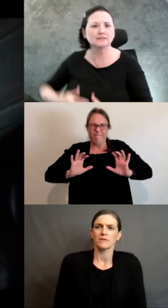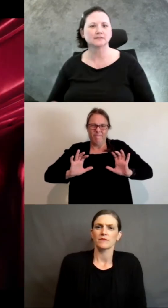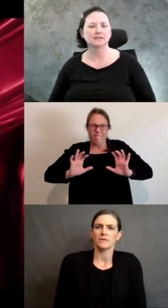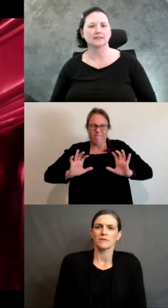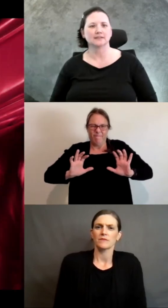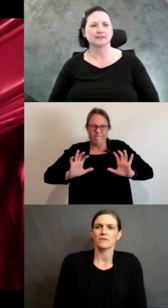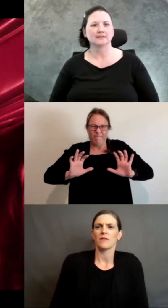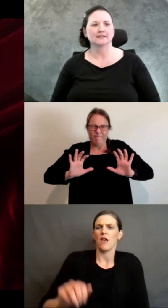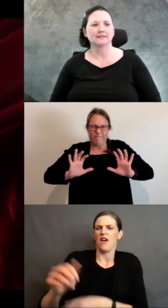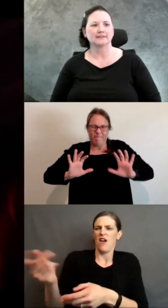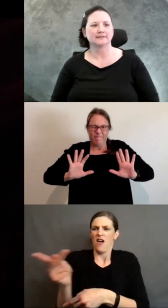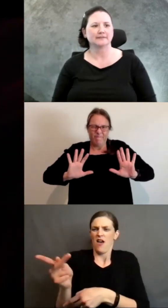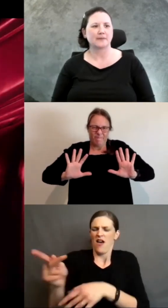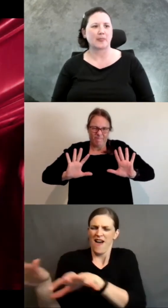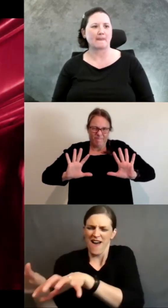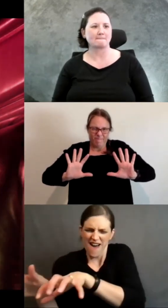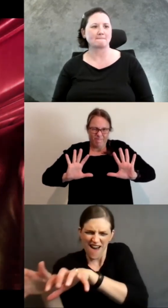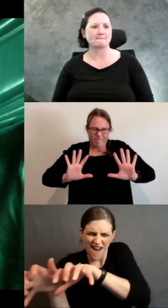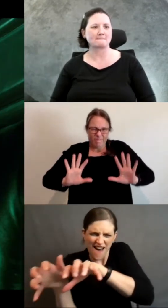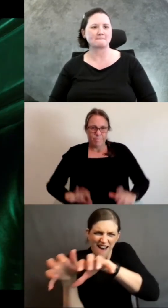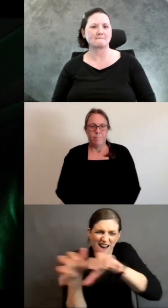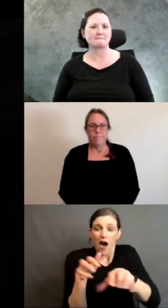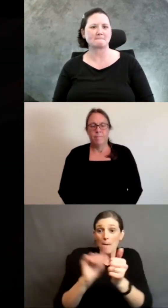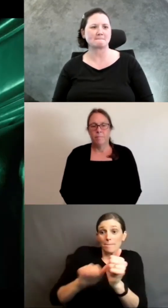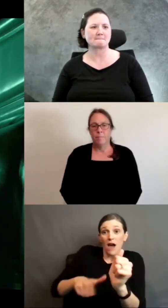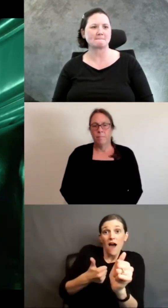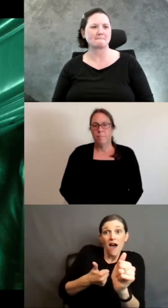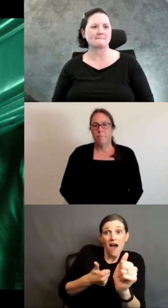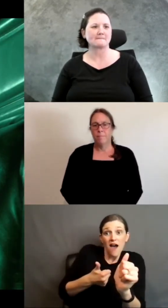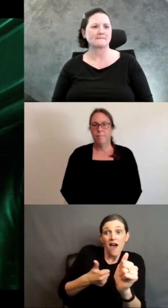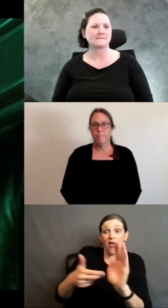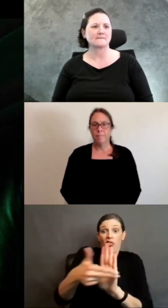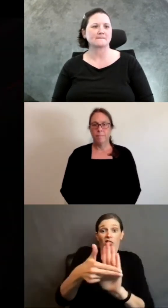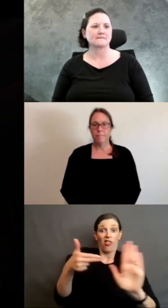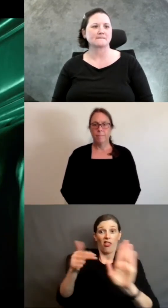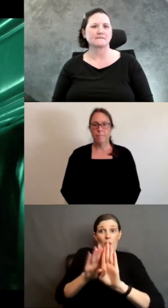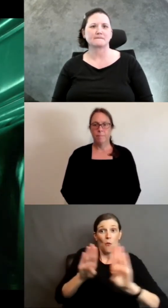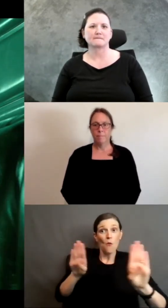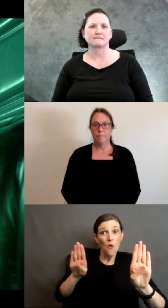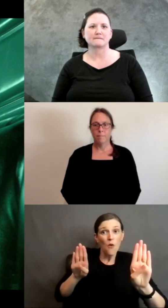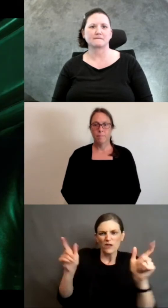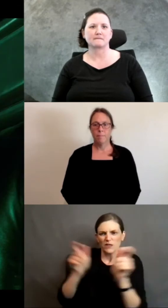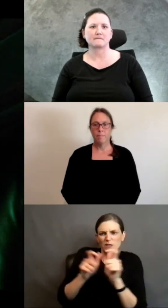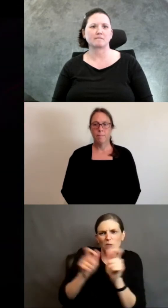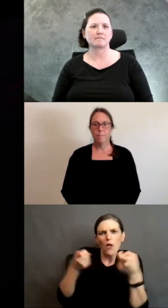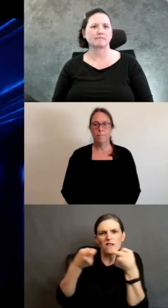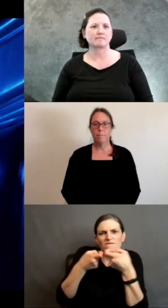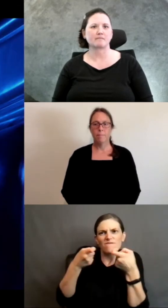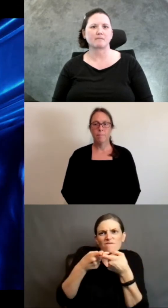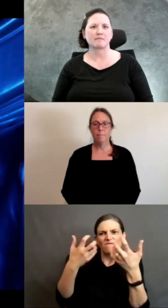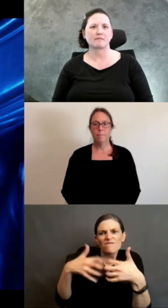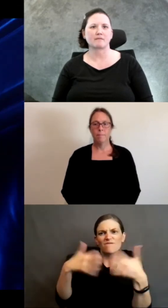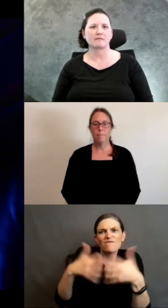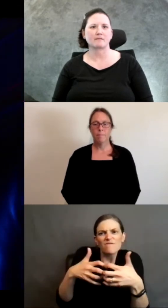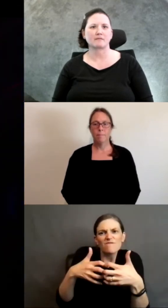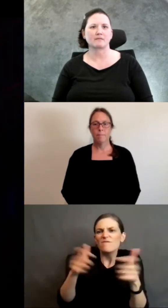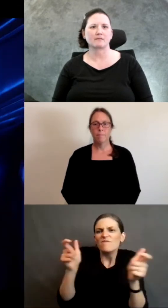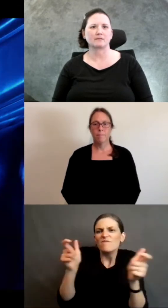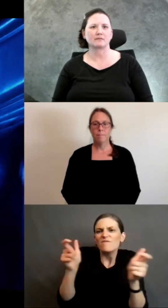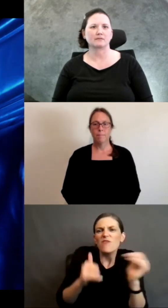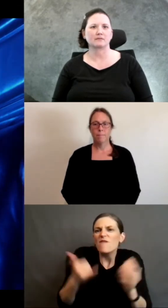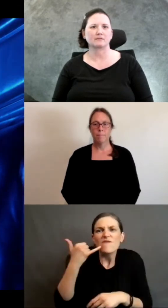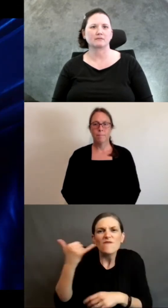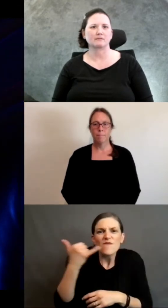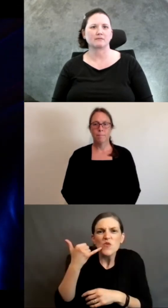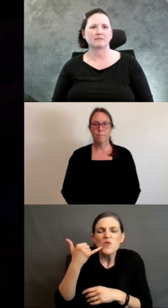Alita helps. Behind the couch, taped to the wall, is a small device, no larger than a phone. It has a